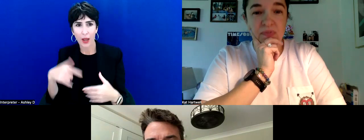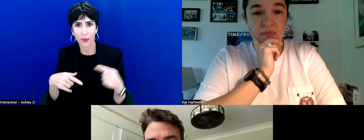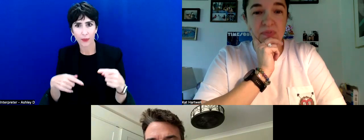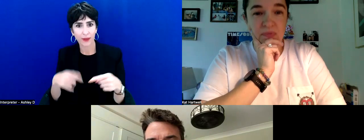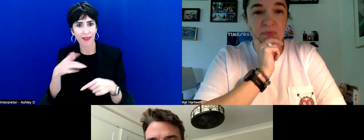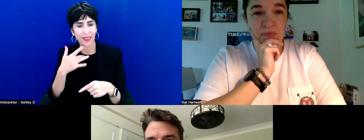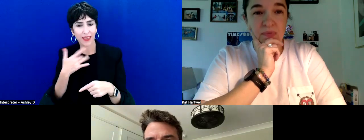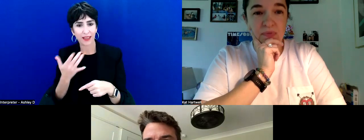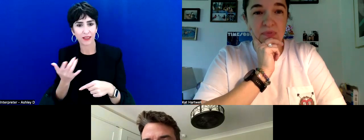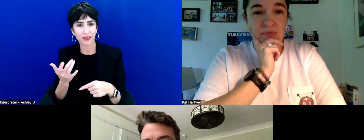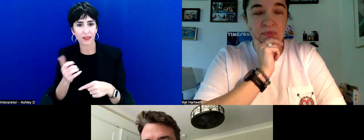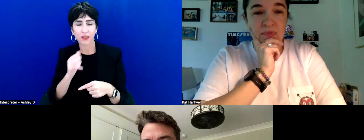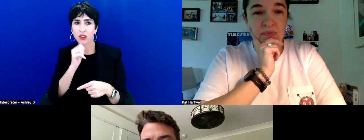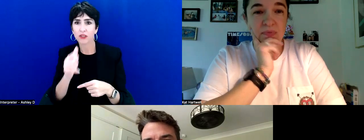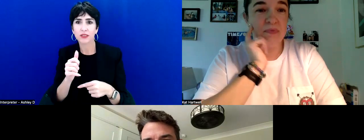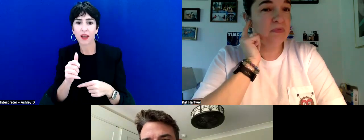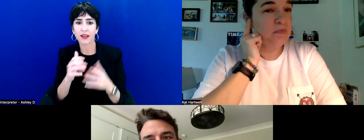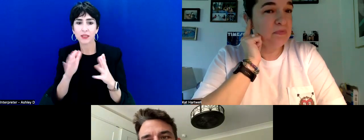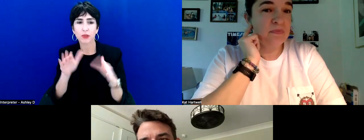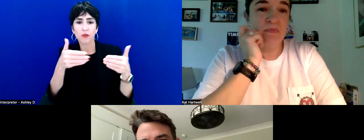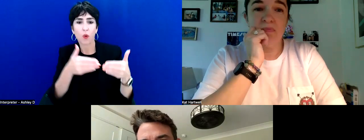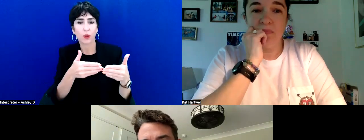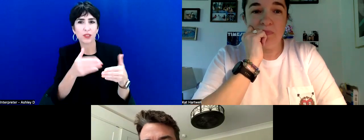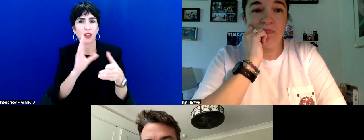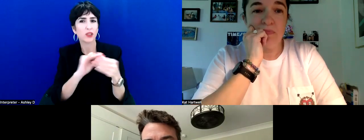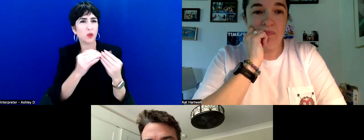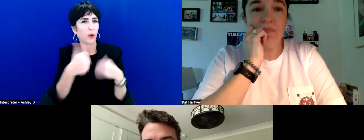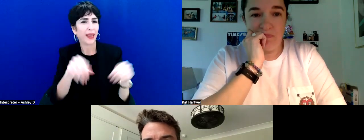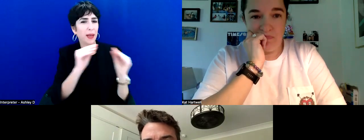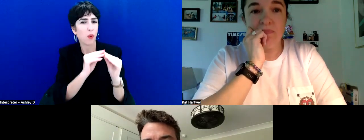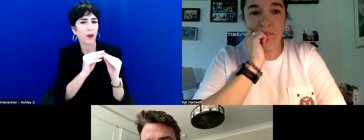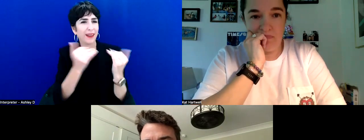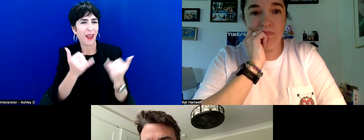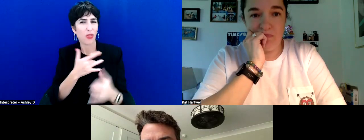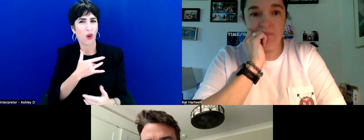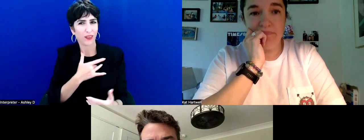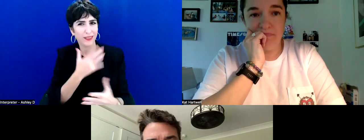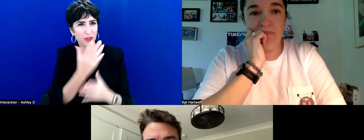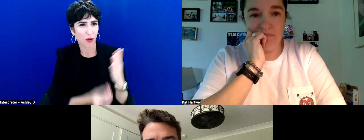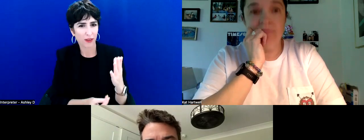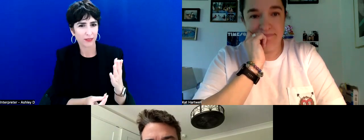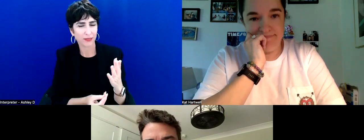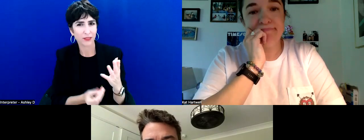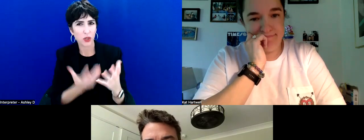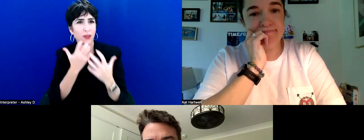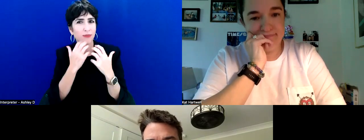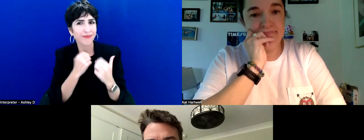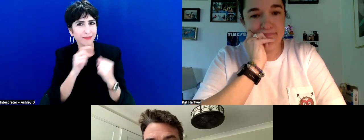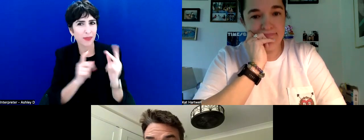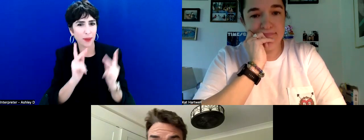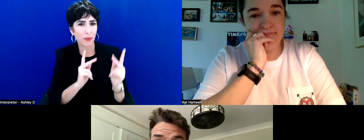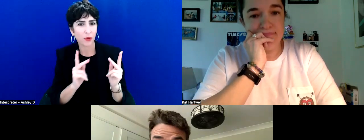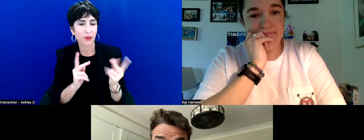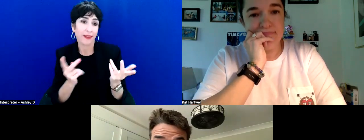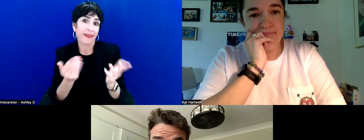just feel like there's not as much focus on story anymore. Like the heart, you want to care about these people.